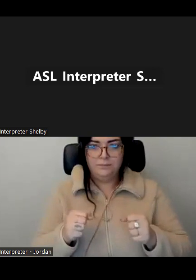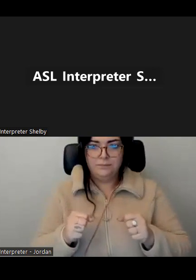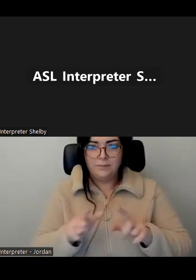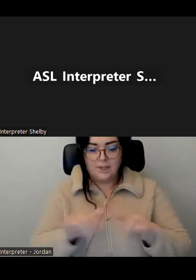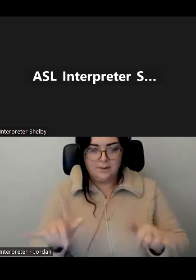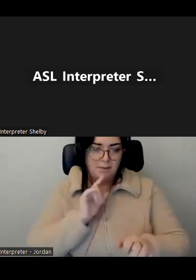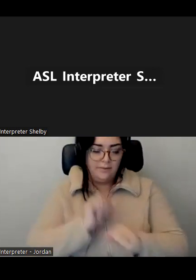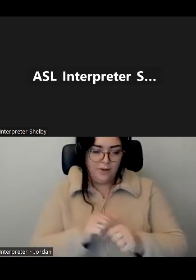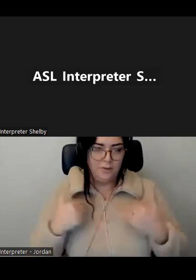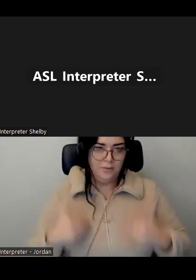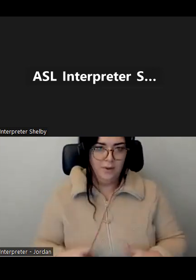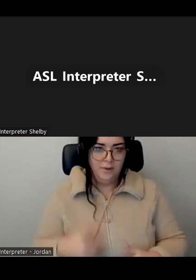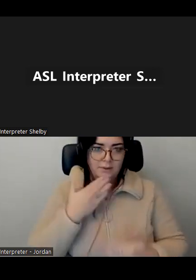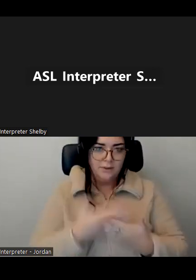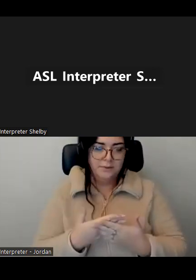our physical health.